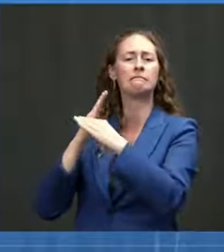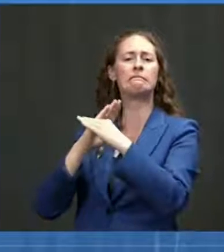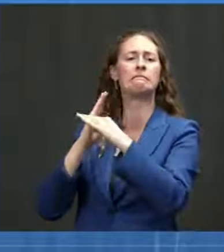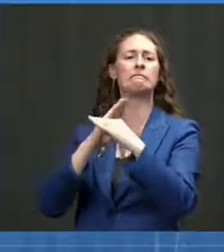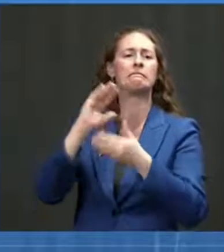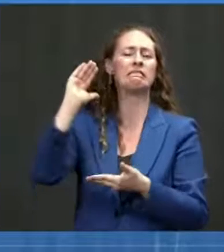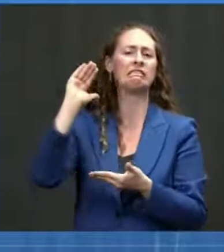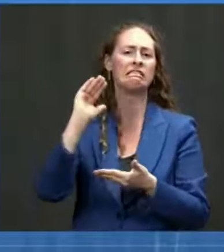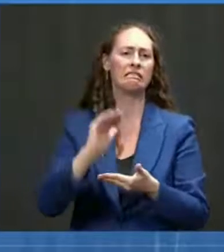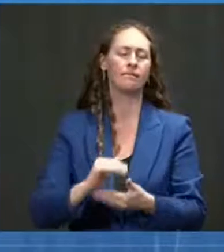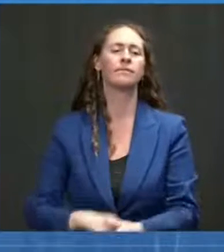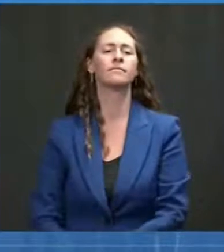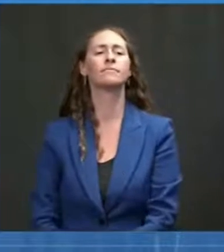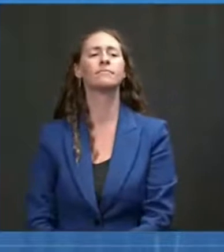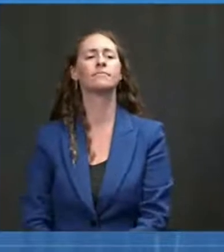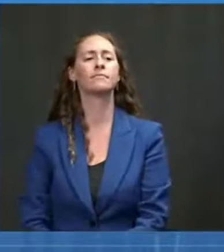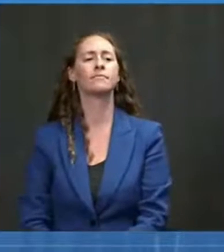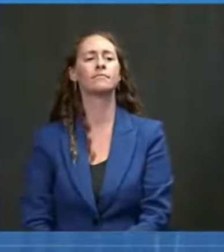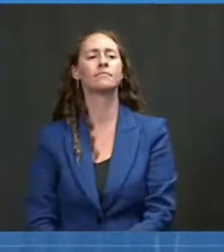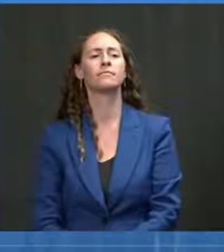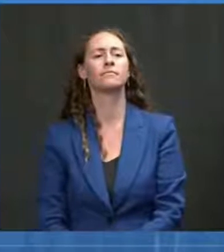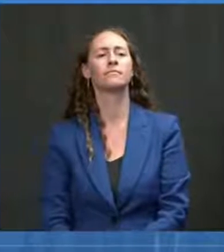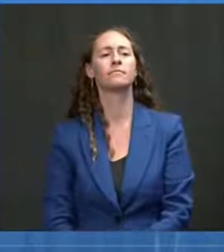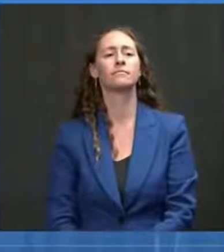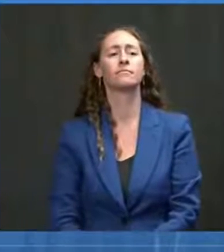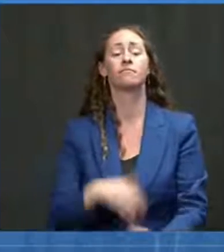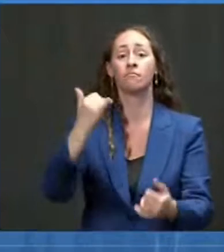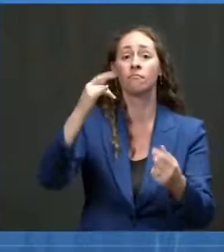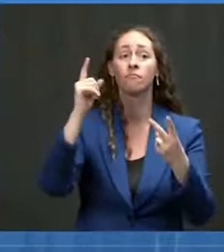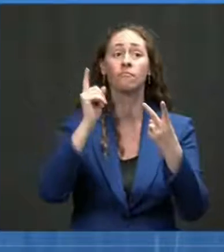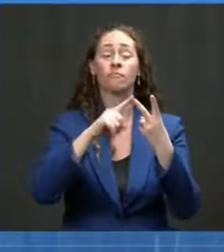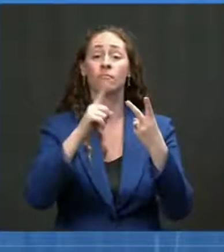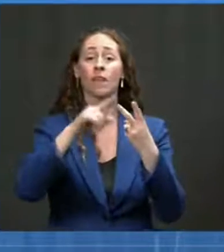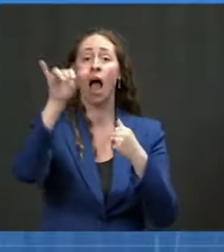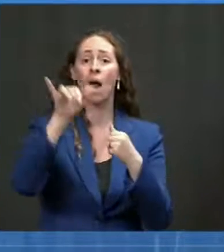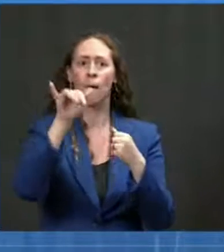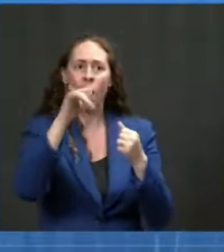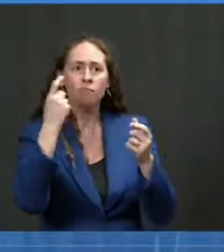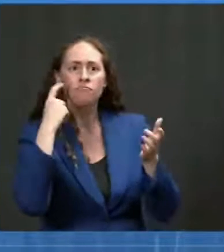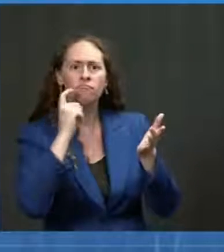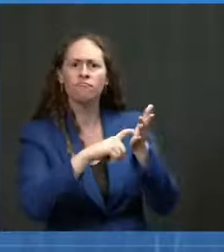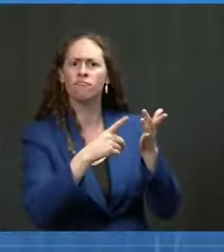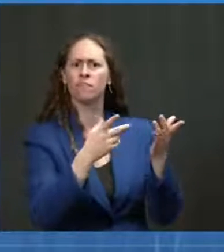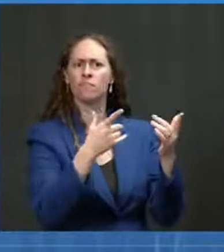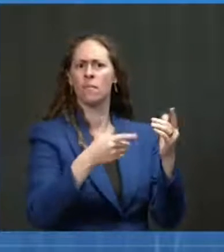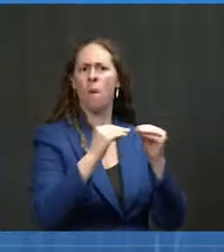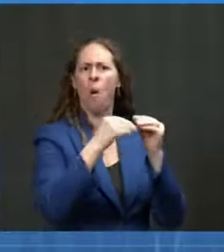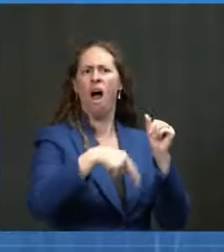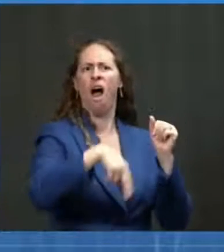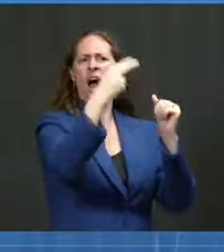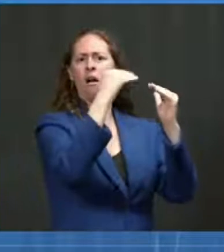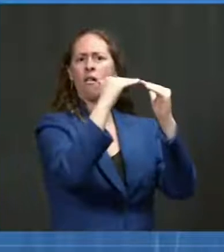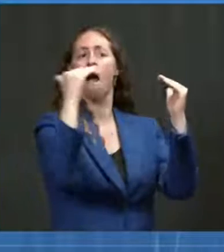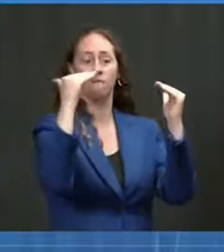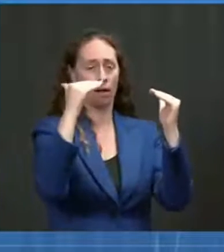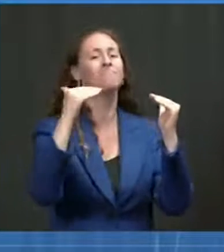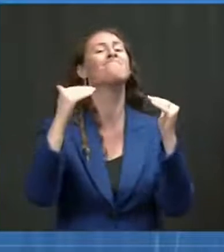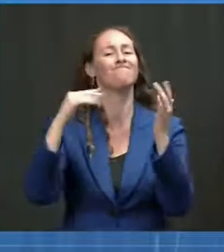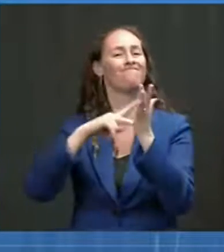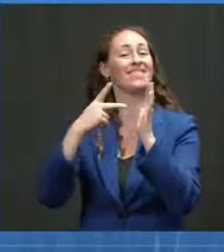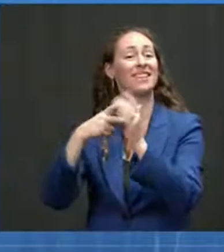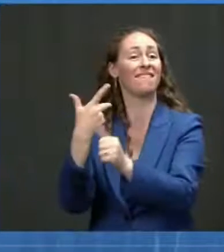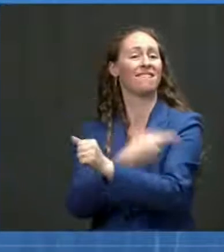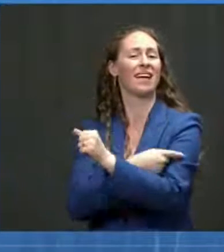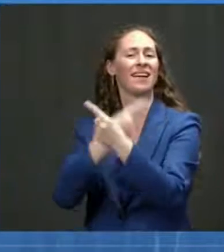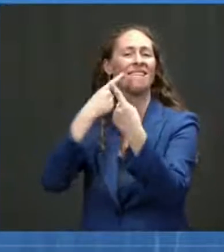higher levels of antibody are associated with higher levels of vaccine efficacy. This is often